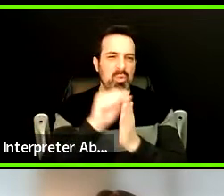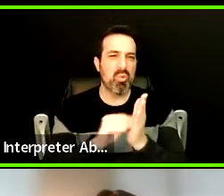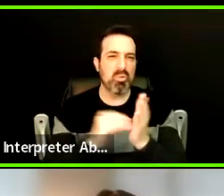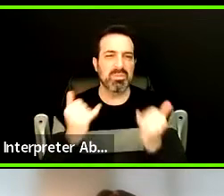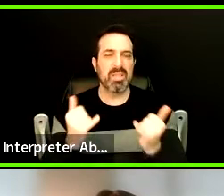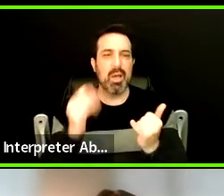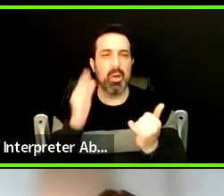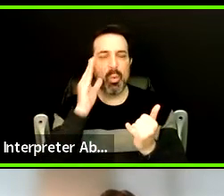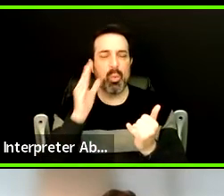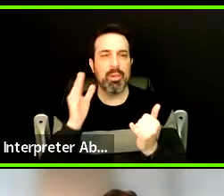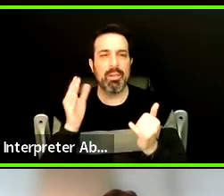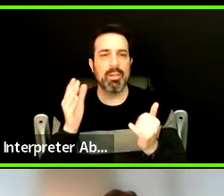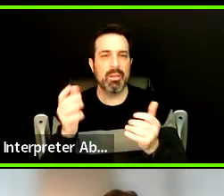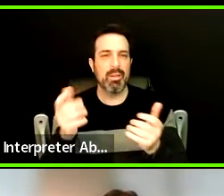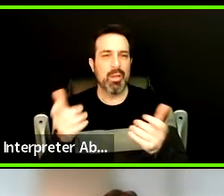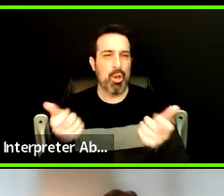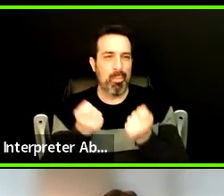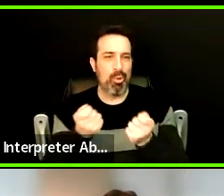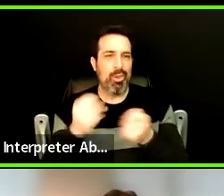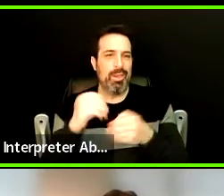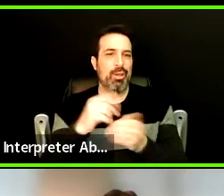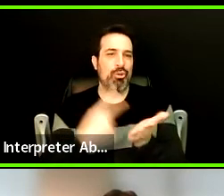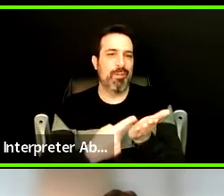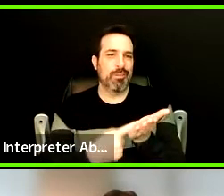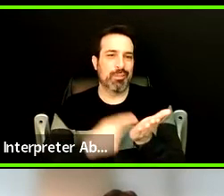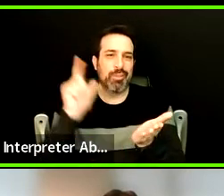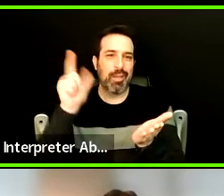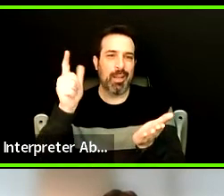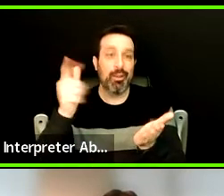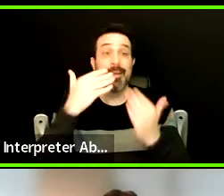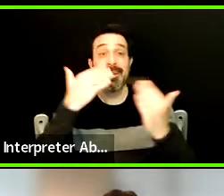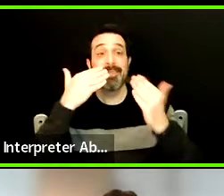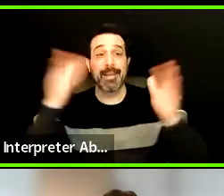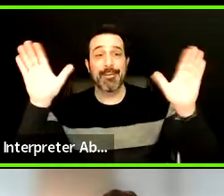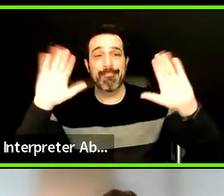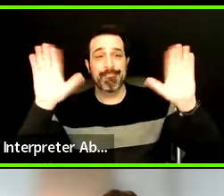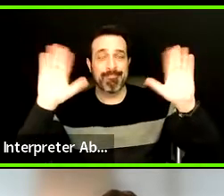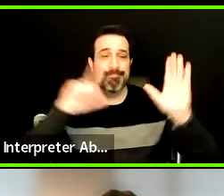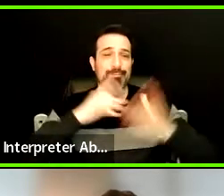we'll get that pulled into the conversation. So thank you all so